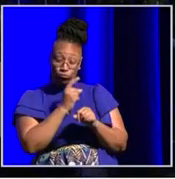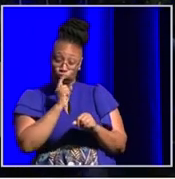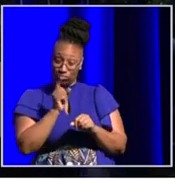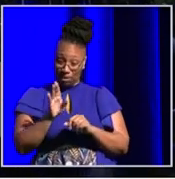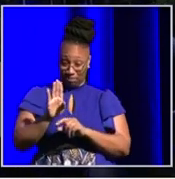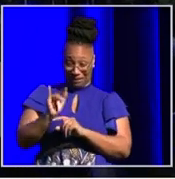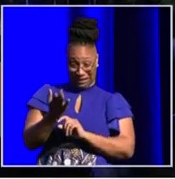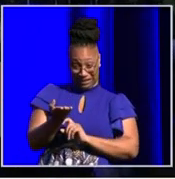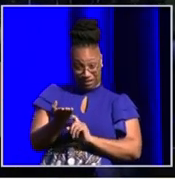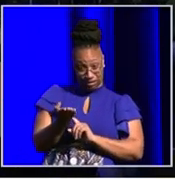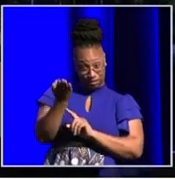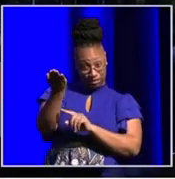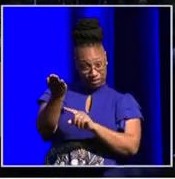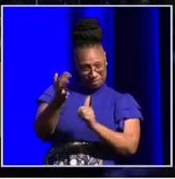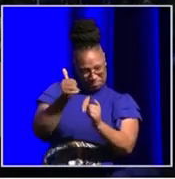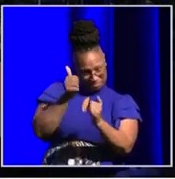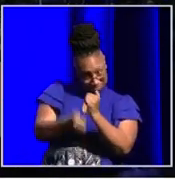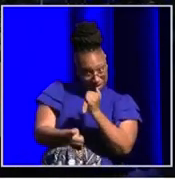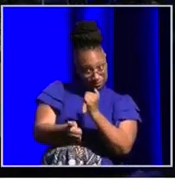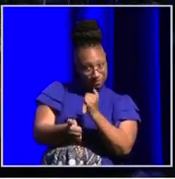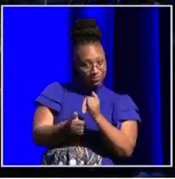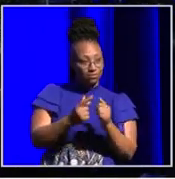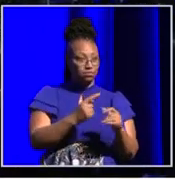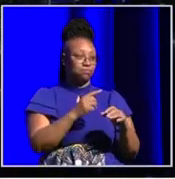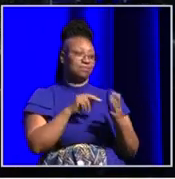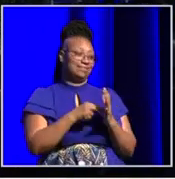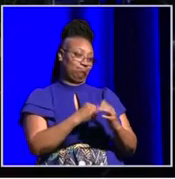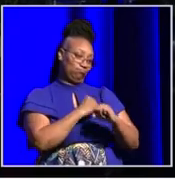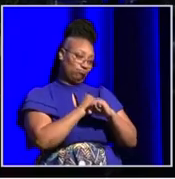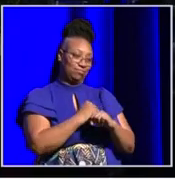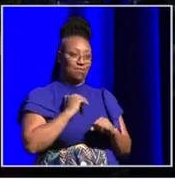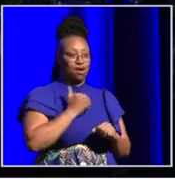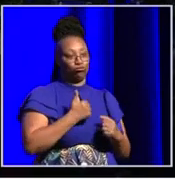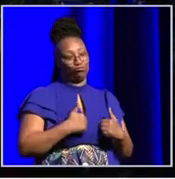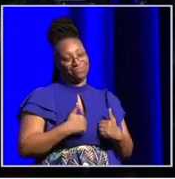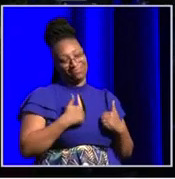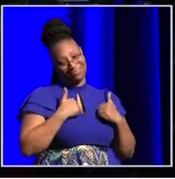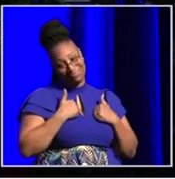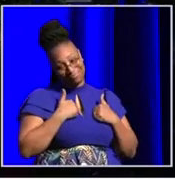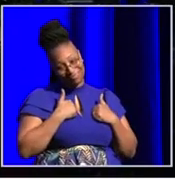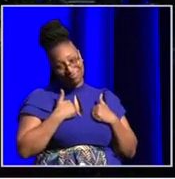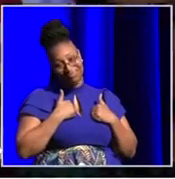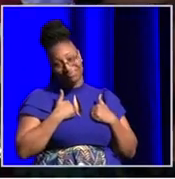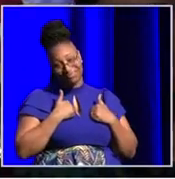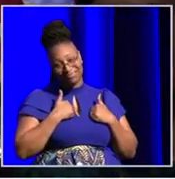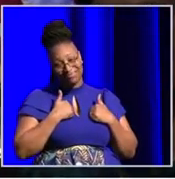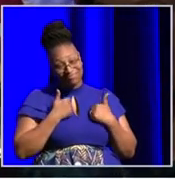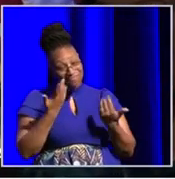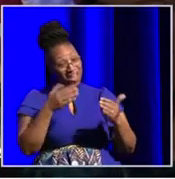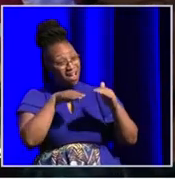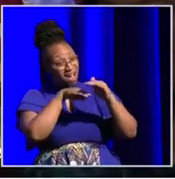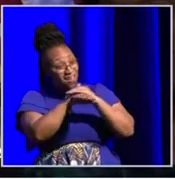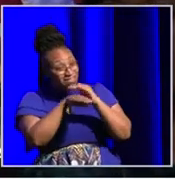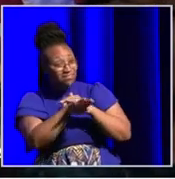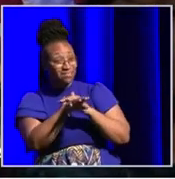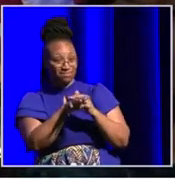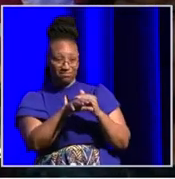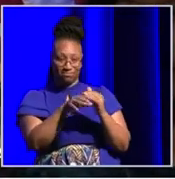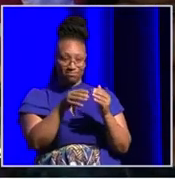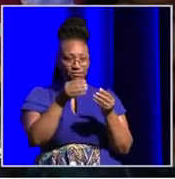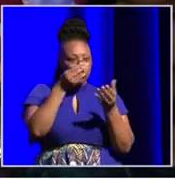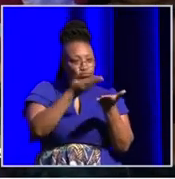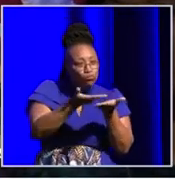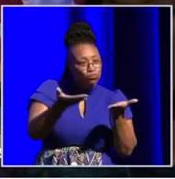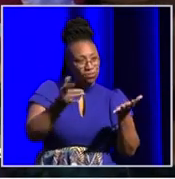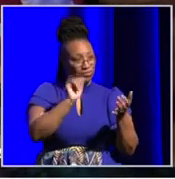to protect residents and increase access to affordable rental housing and new opportunities for